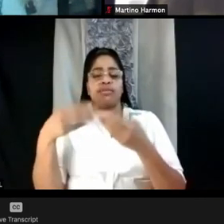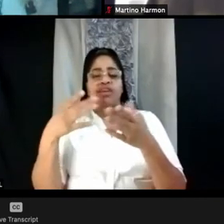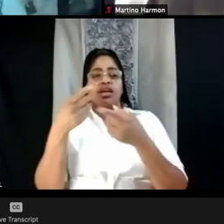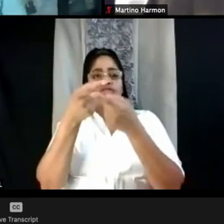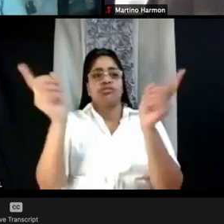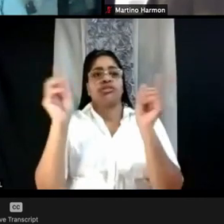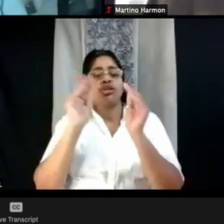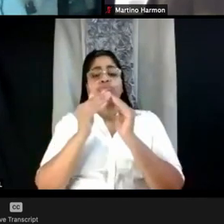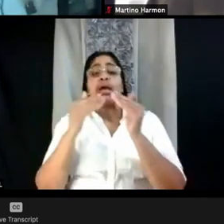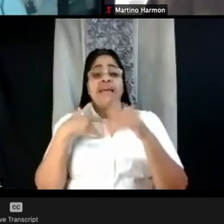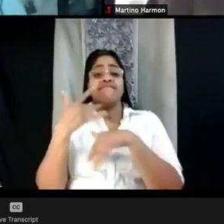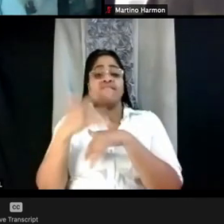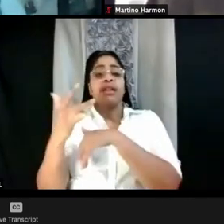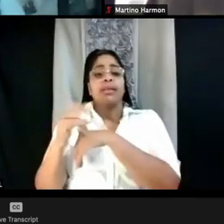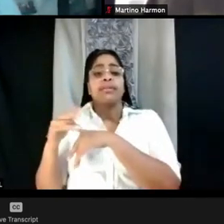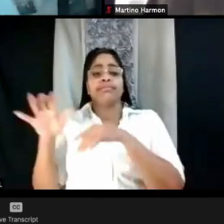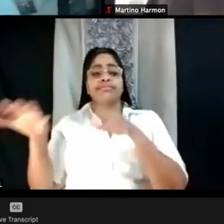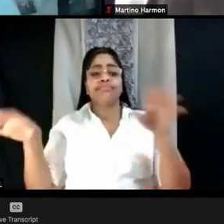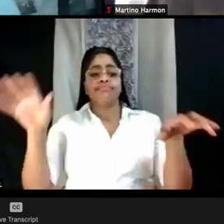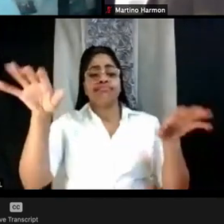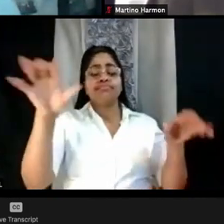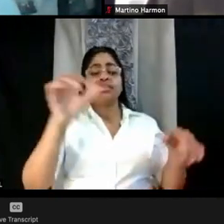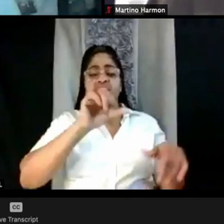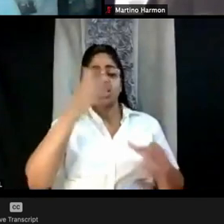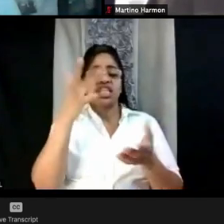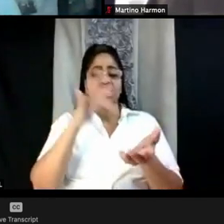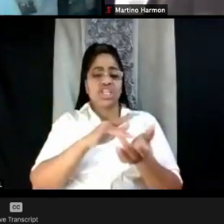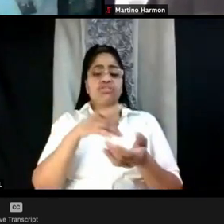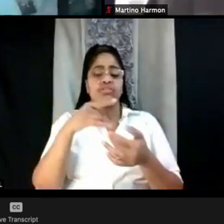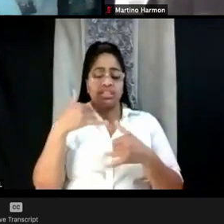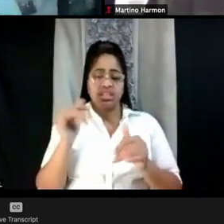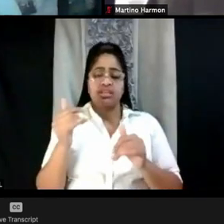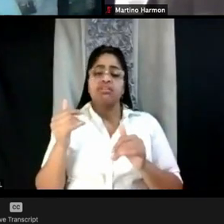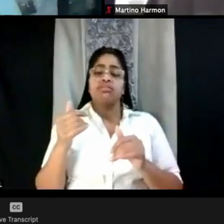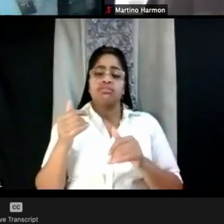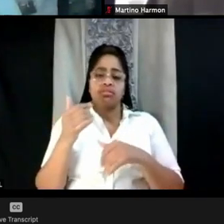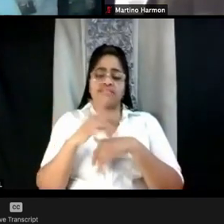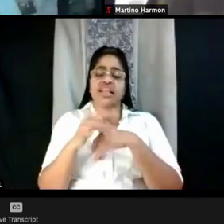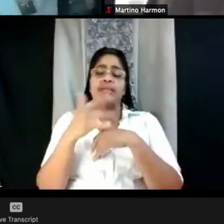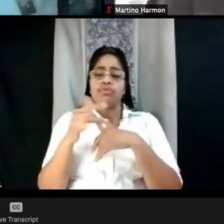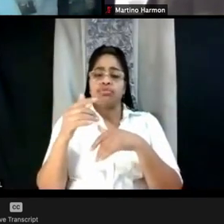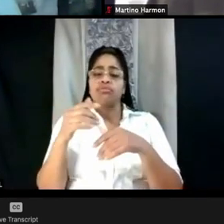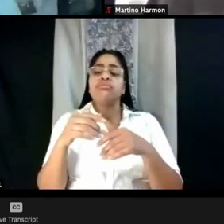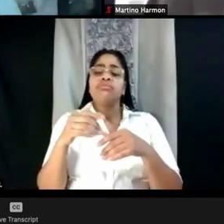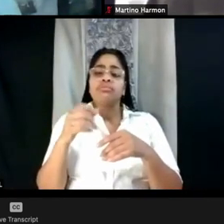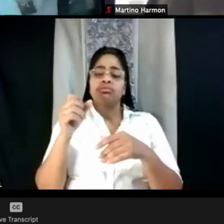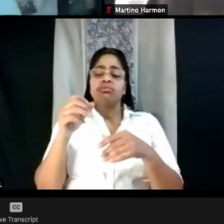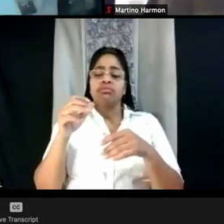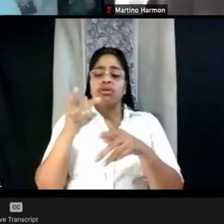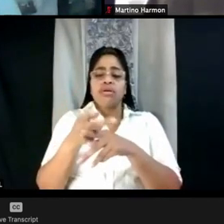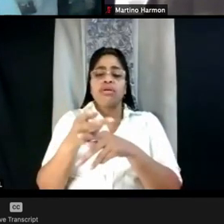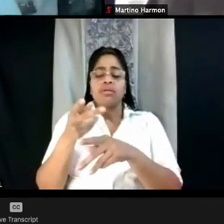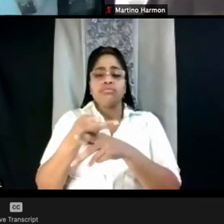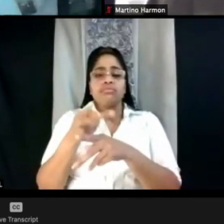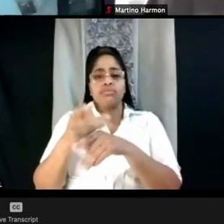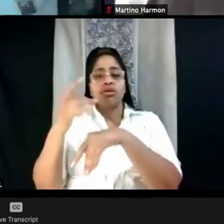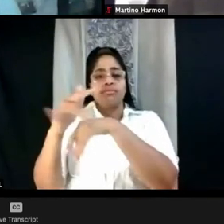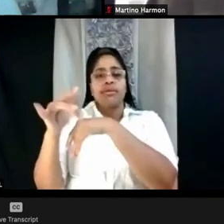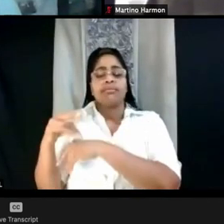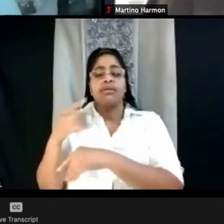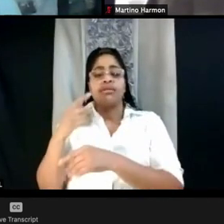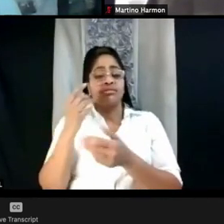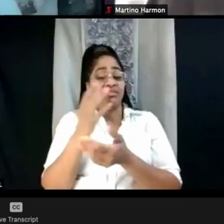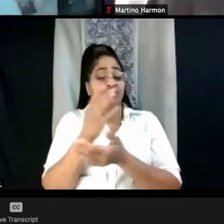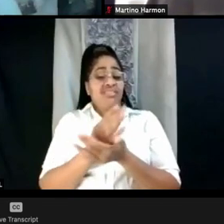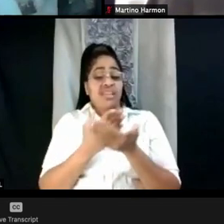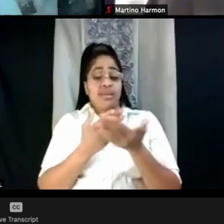have openings. There are other centers out there that also have openings. One of the difficulties for families right now is that they're nervous